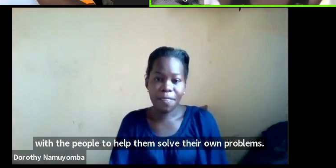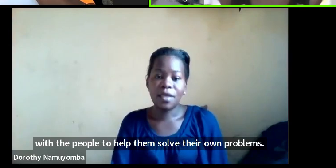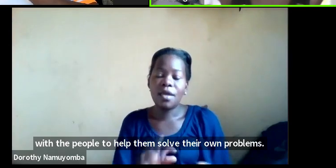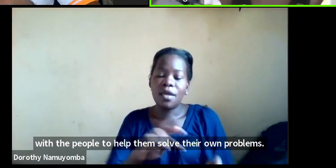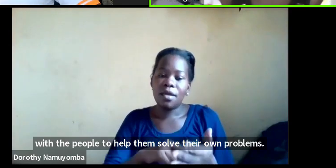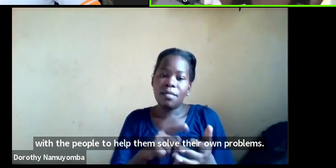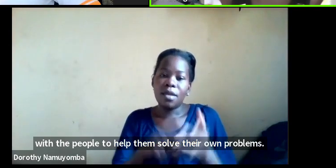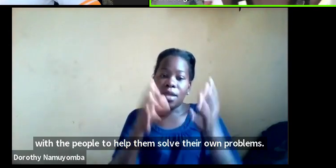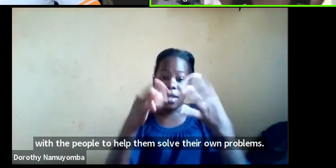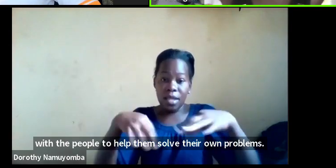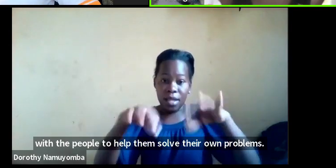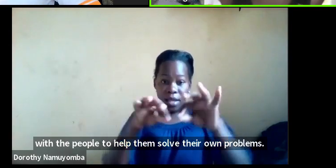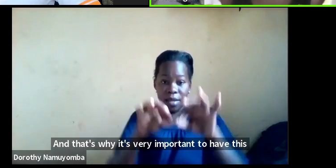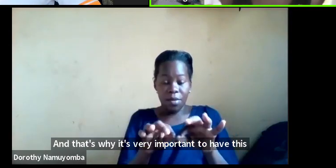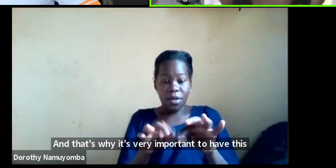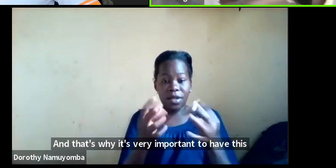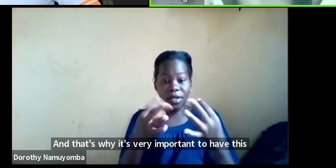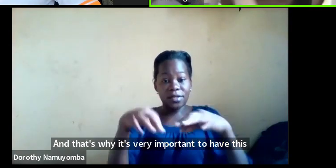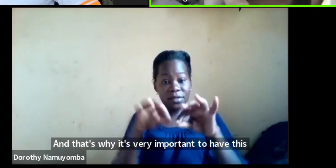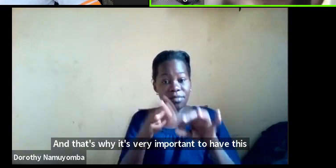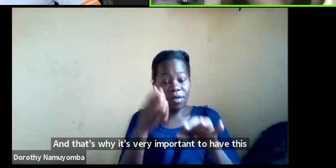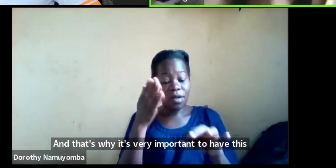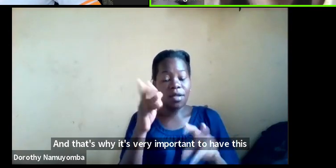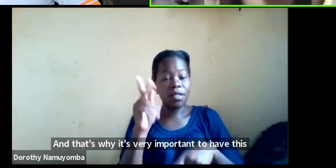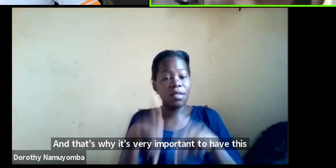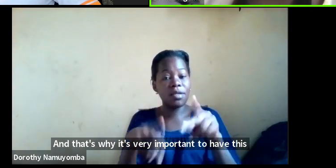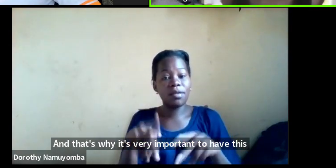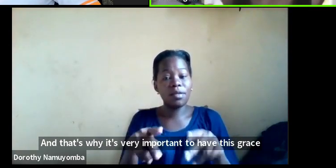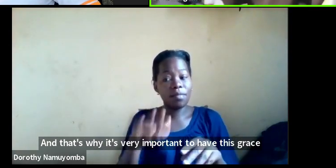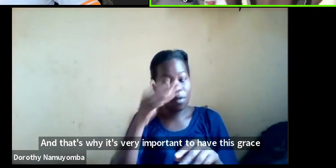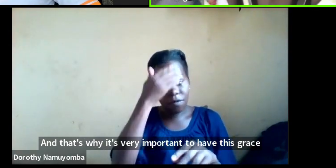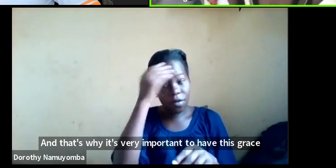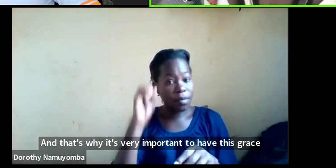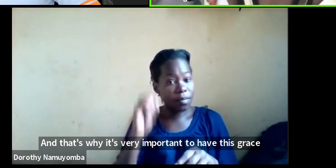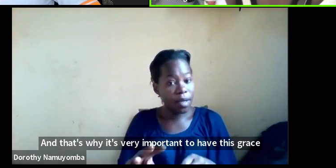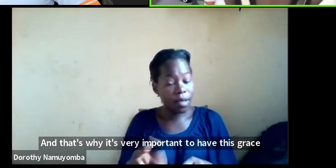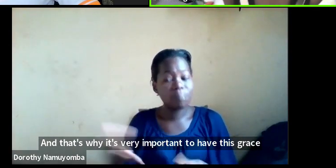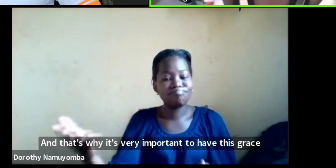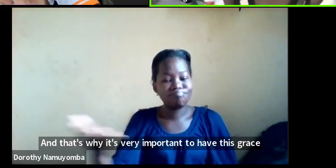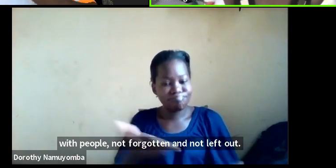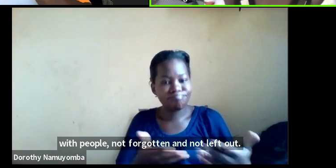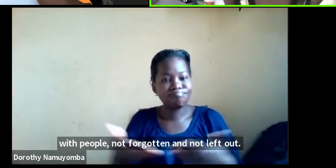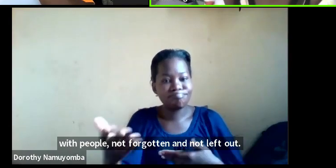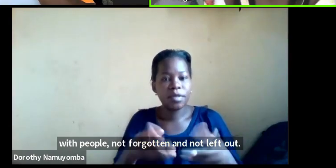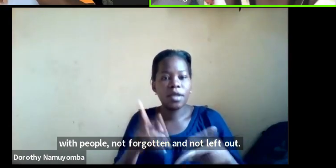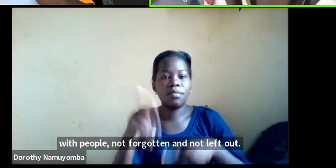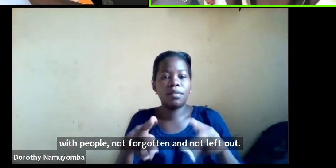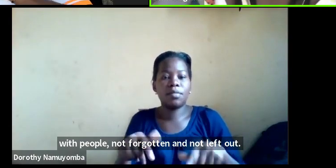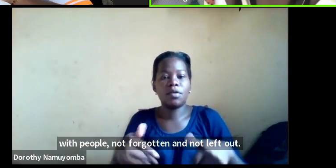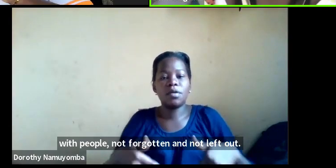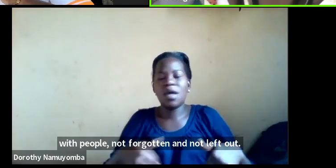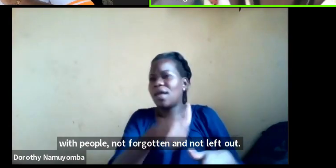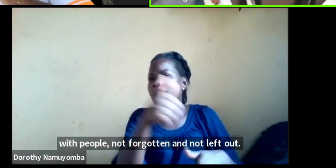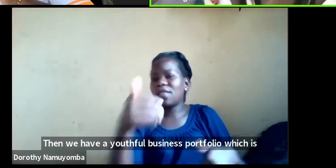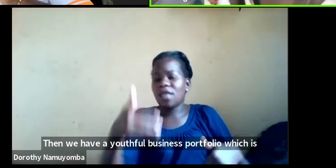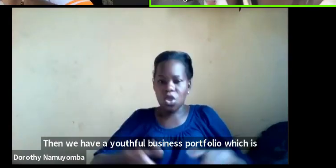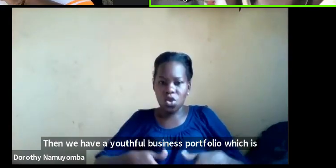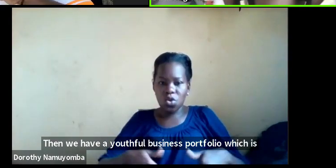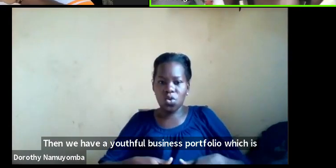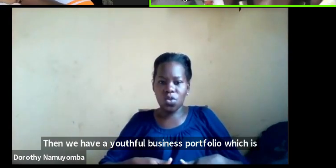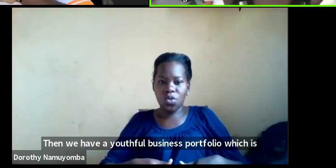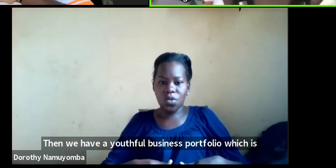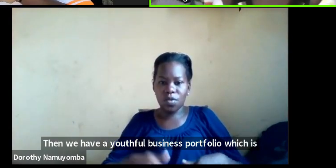have these grassroots people not forgotten and not left out. Then we have a youth for business portfolio, which is really part